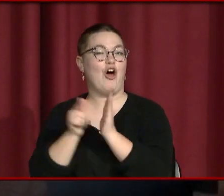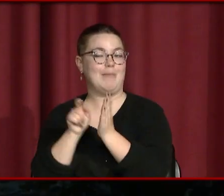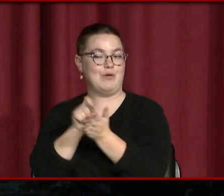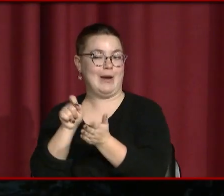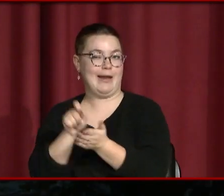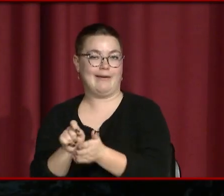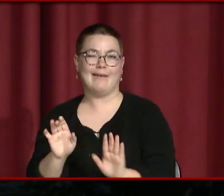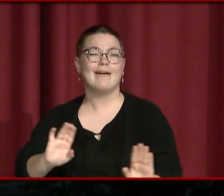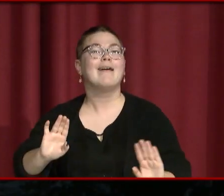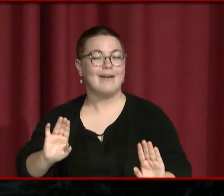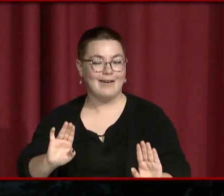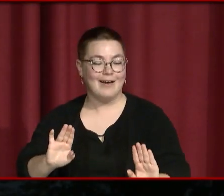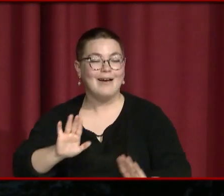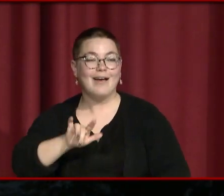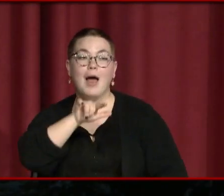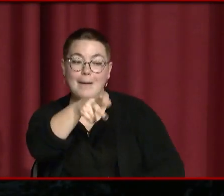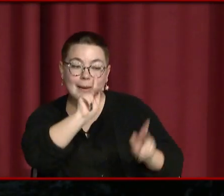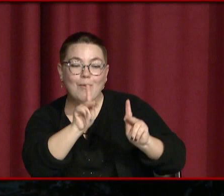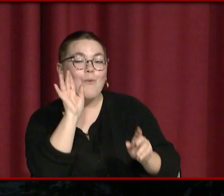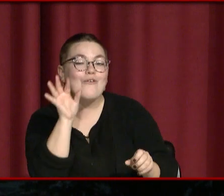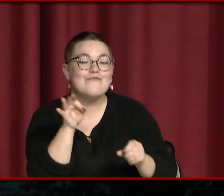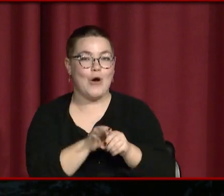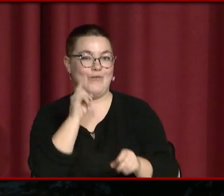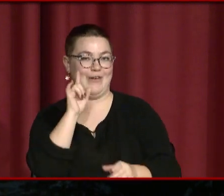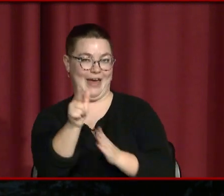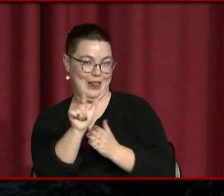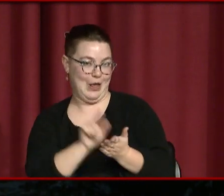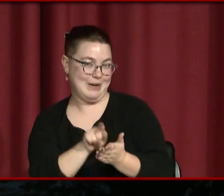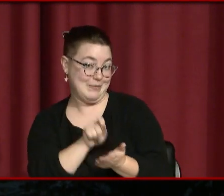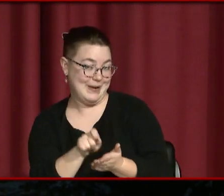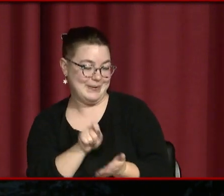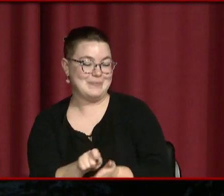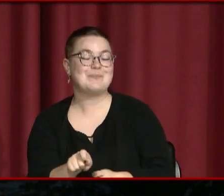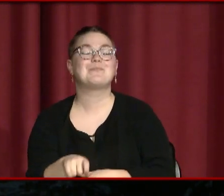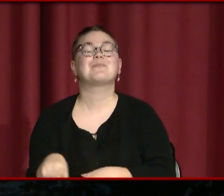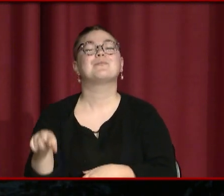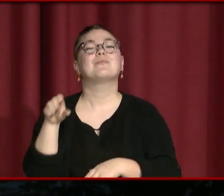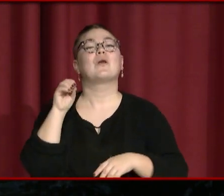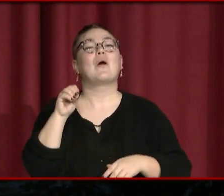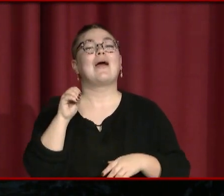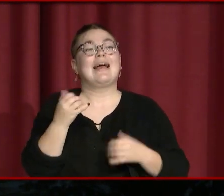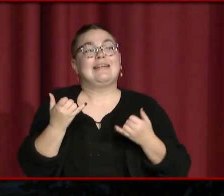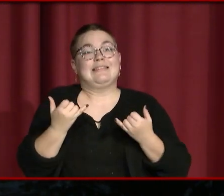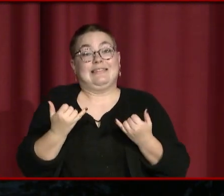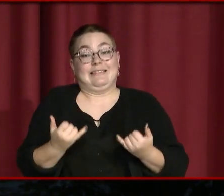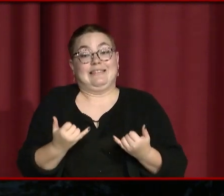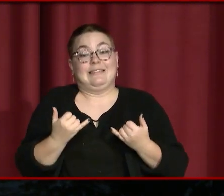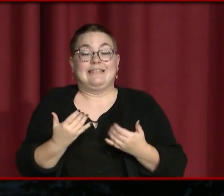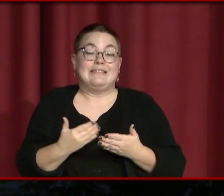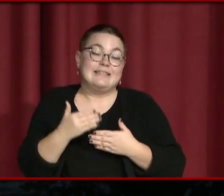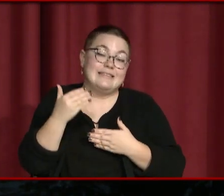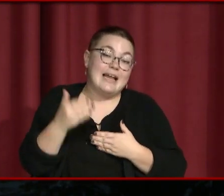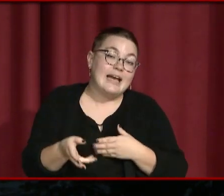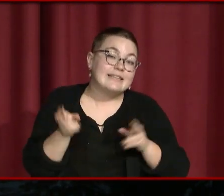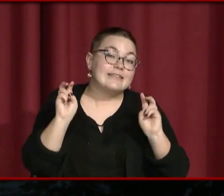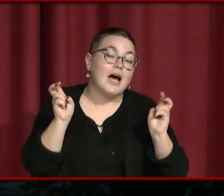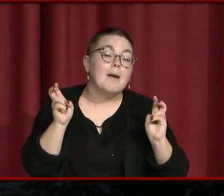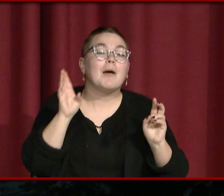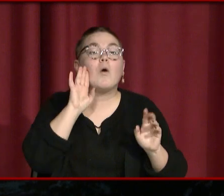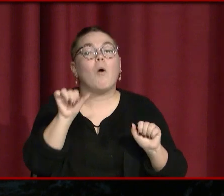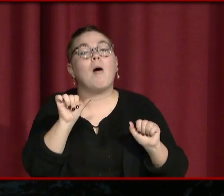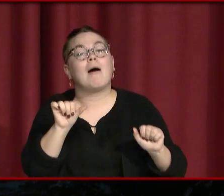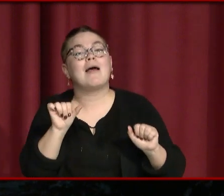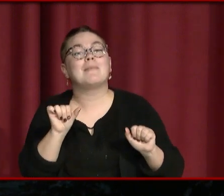that brings up a whole other topic that probably we need to talk about soon, and that is the whole business of dark money in our